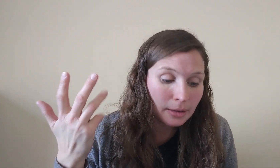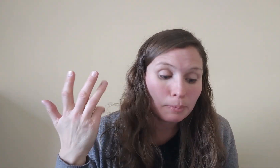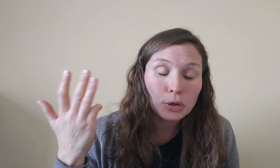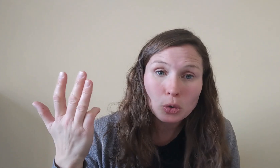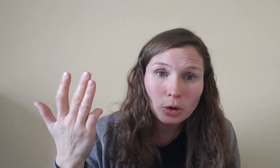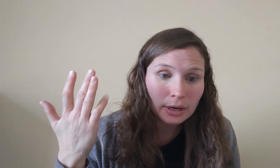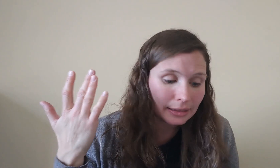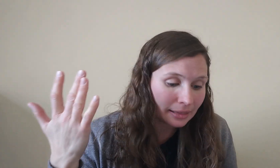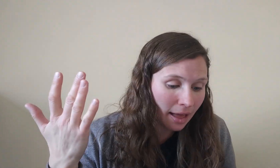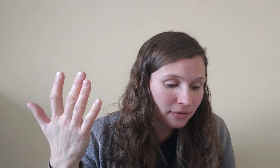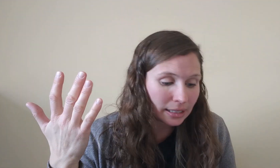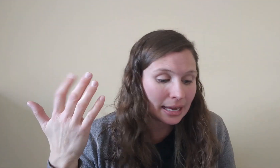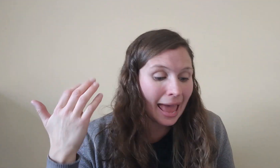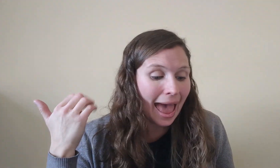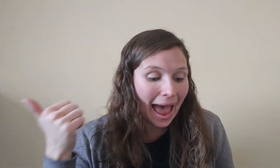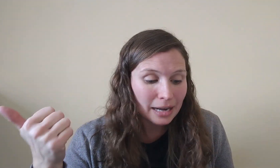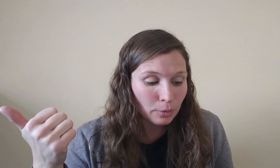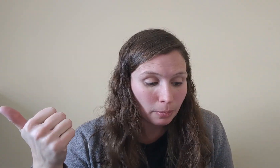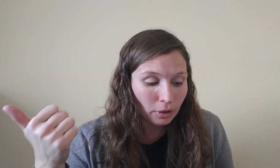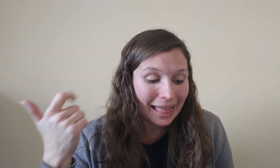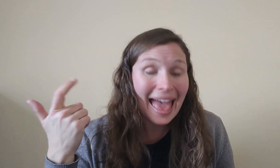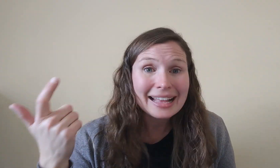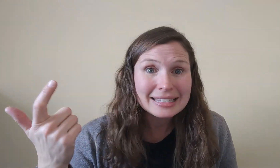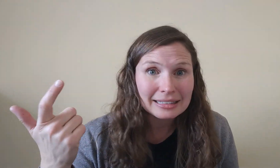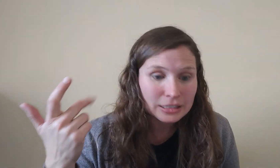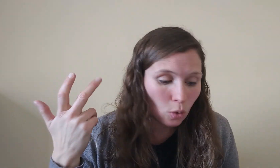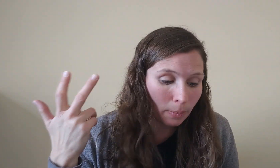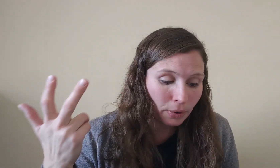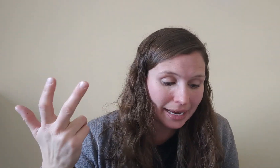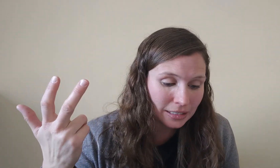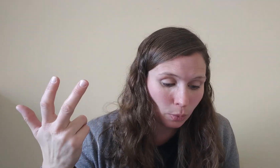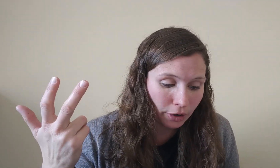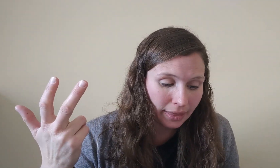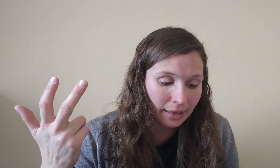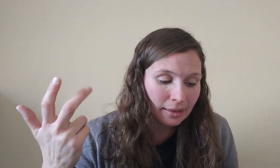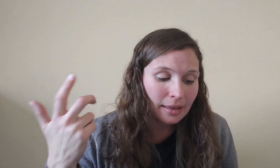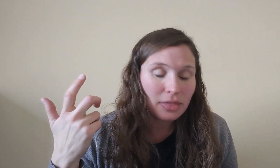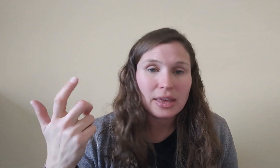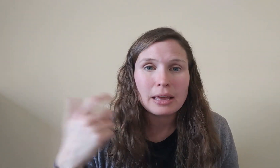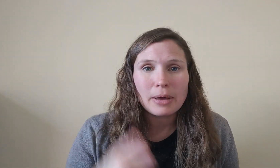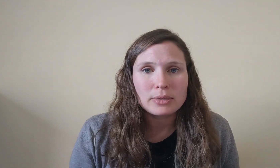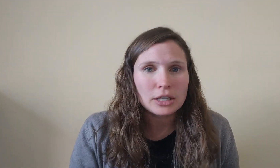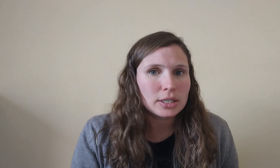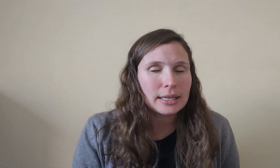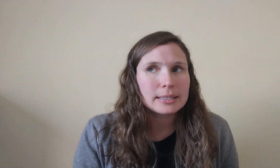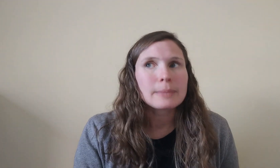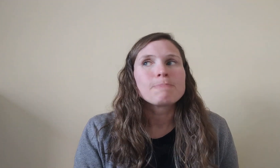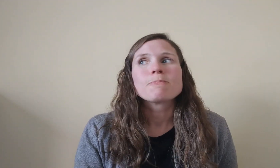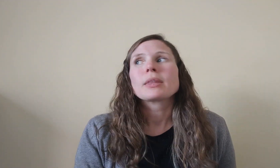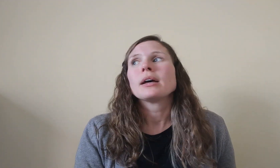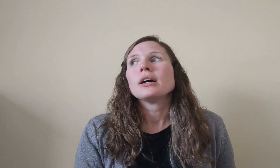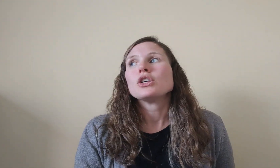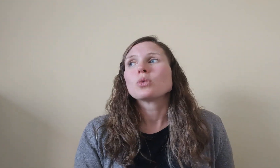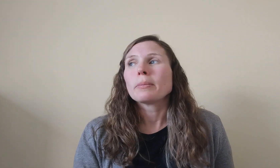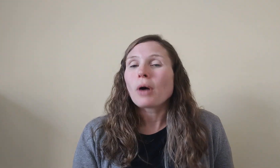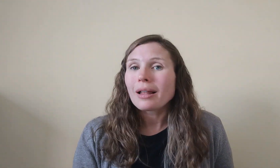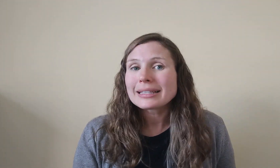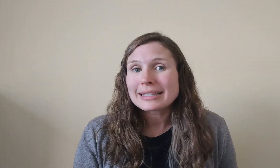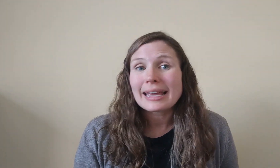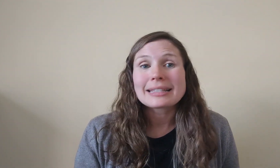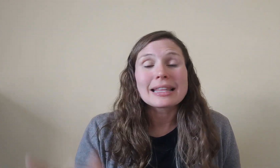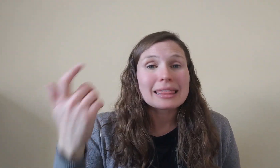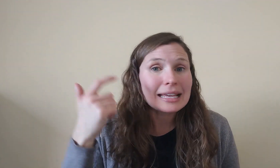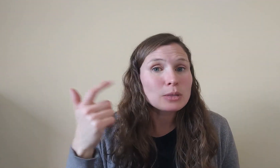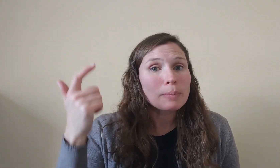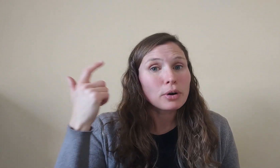right, pure, lovely, admirable, excellent, or praiseworthy, think about such things. So what Paul